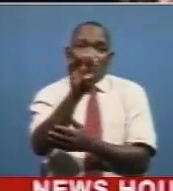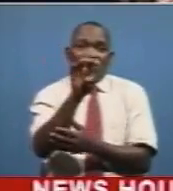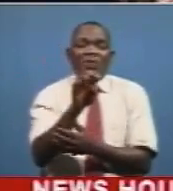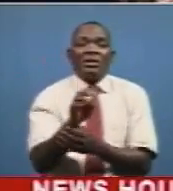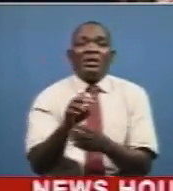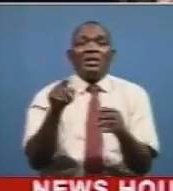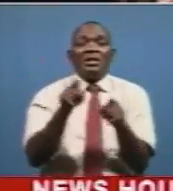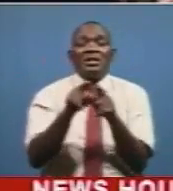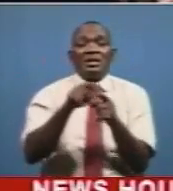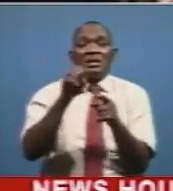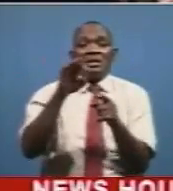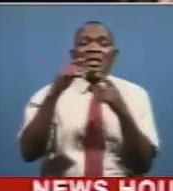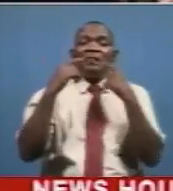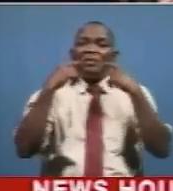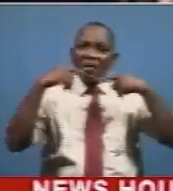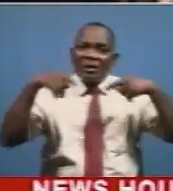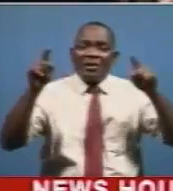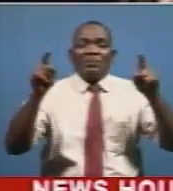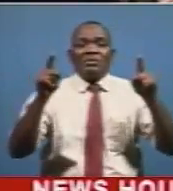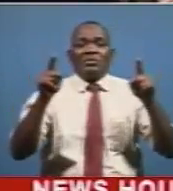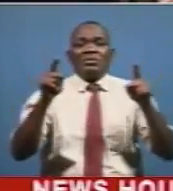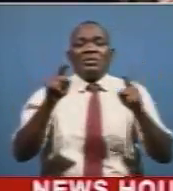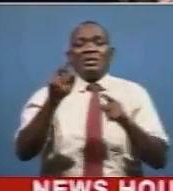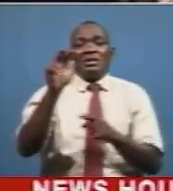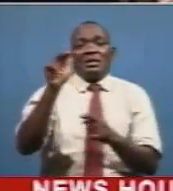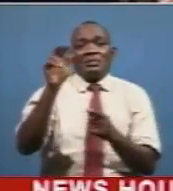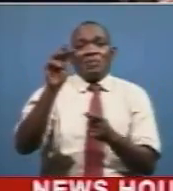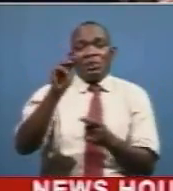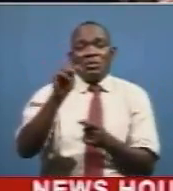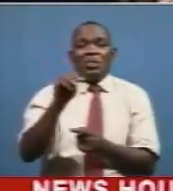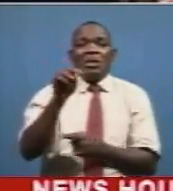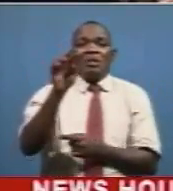13,119,400, while the Electoral Commission stated